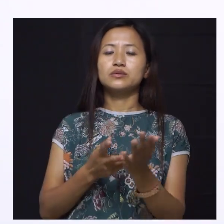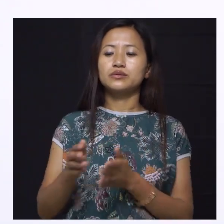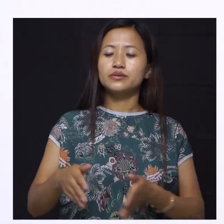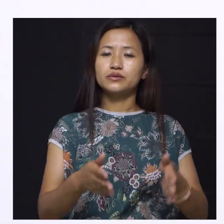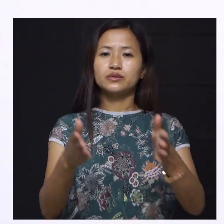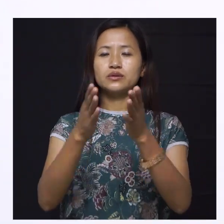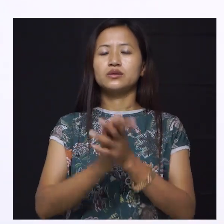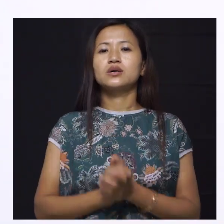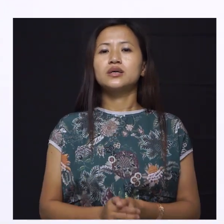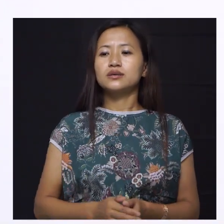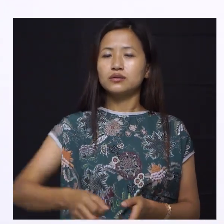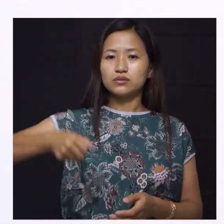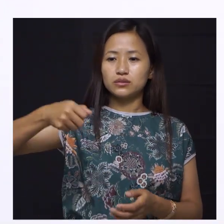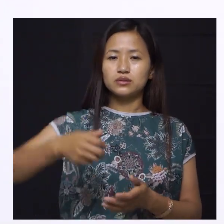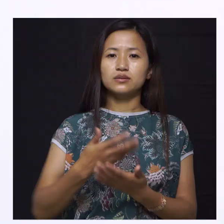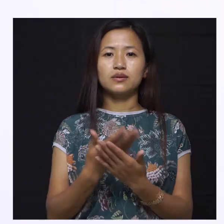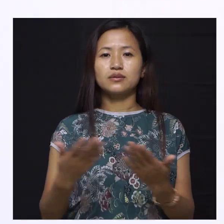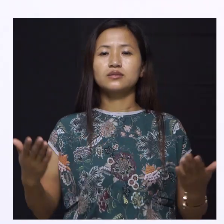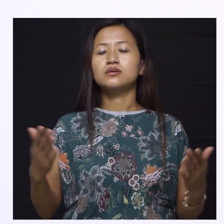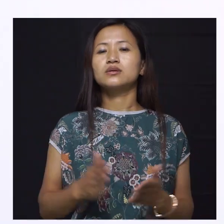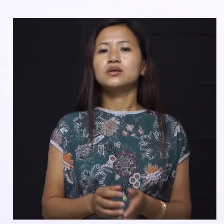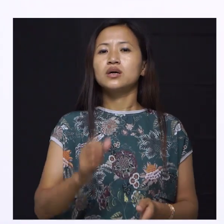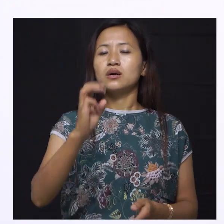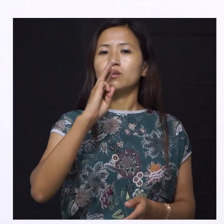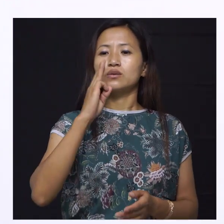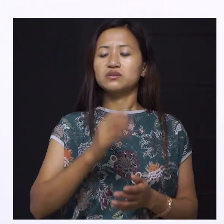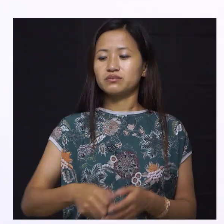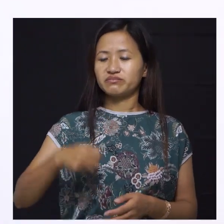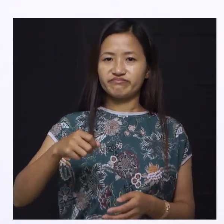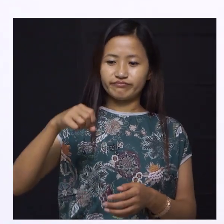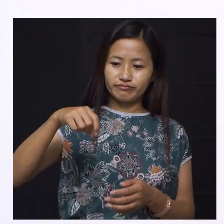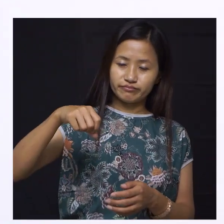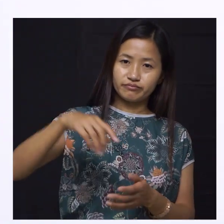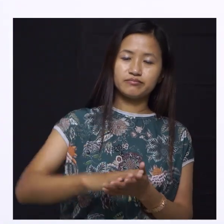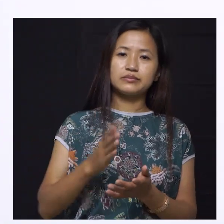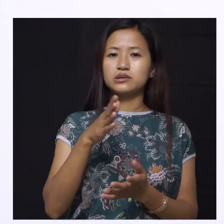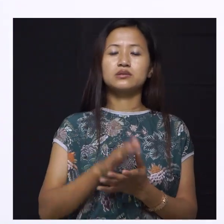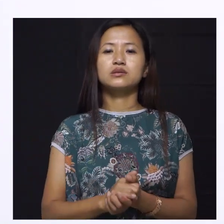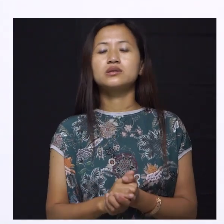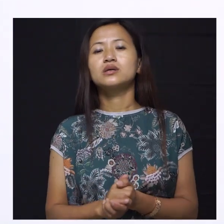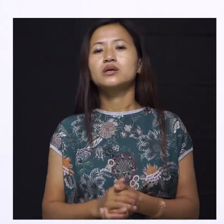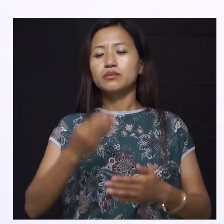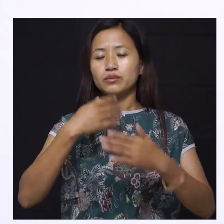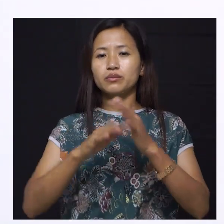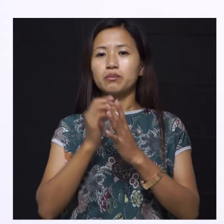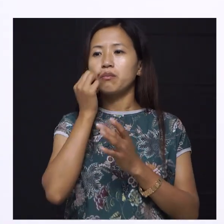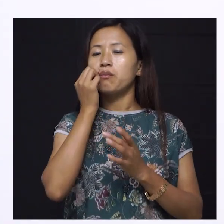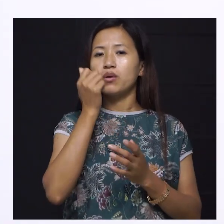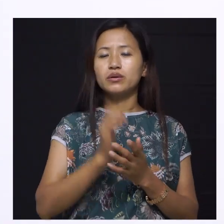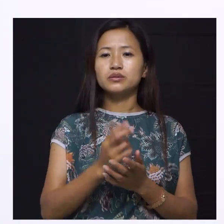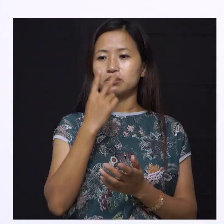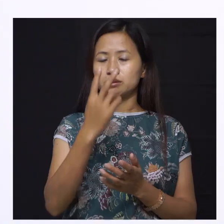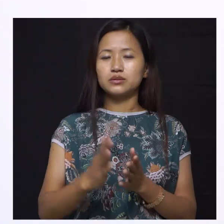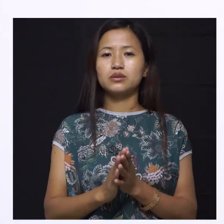You can carry water in those things because water will not leak, okay? And then you will see some new boards. We will see the significance